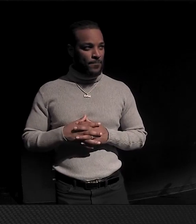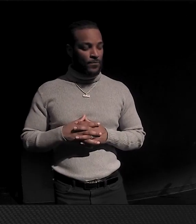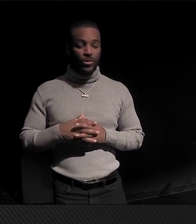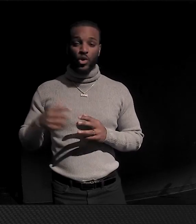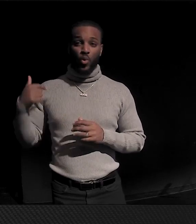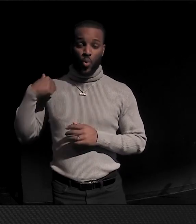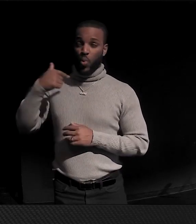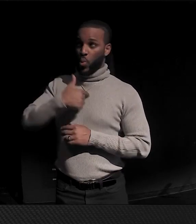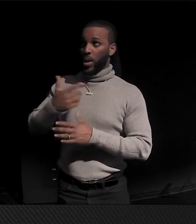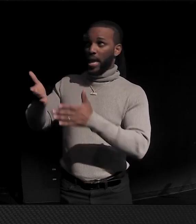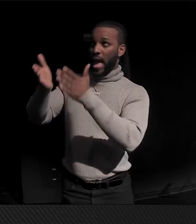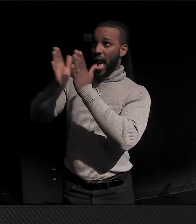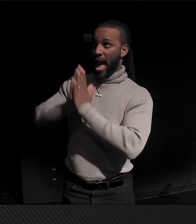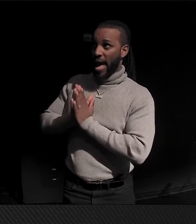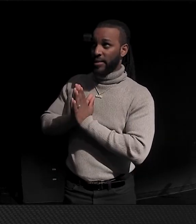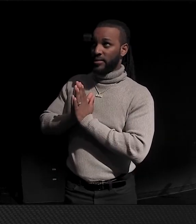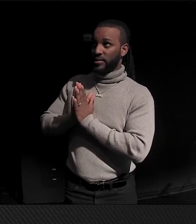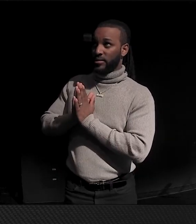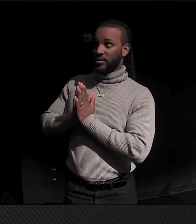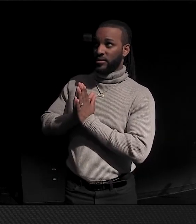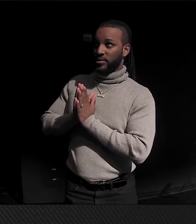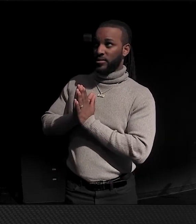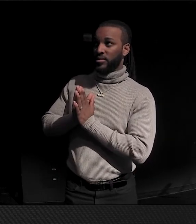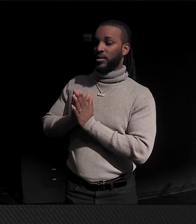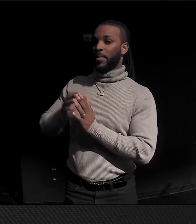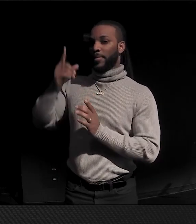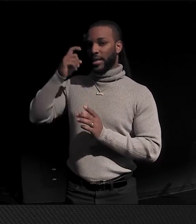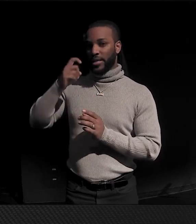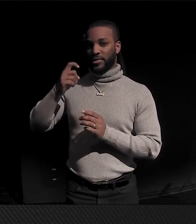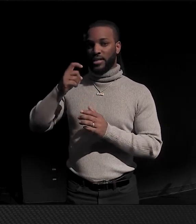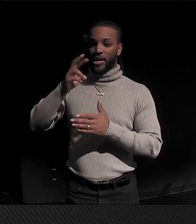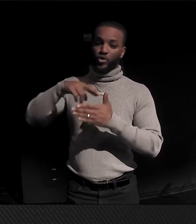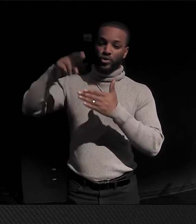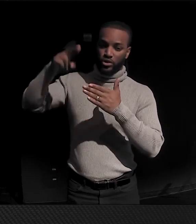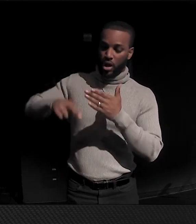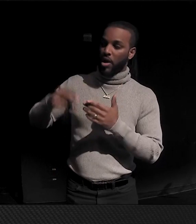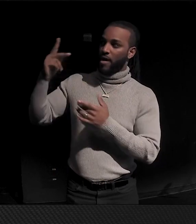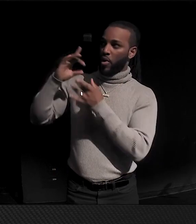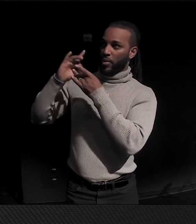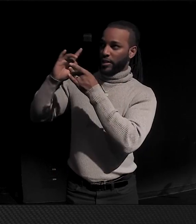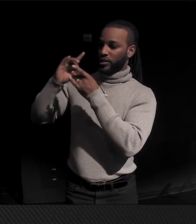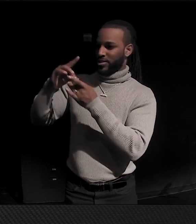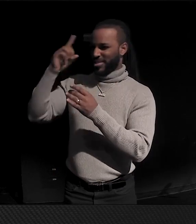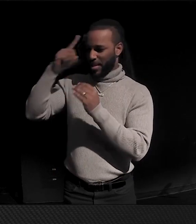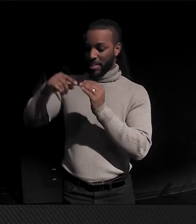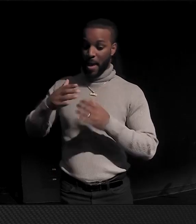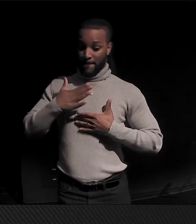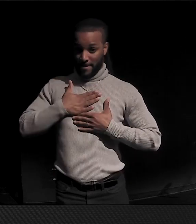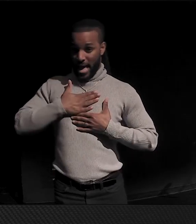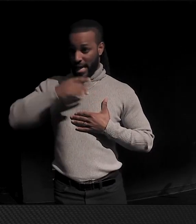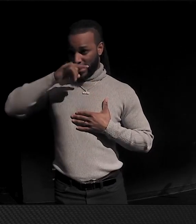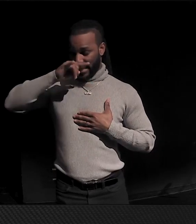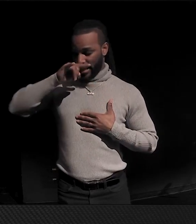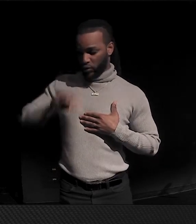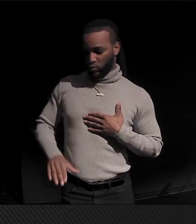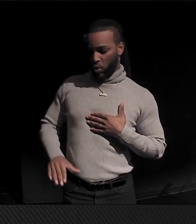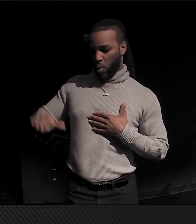We ask out of relationship. We ask as a result of relationship. Think about that. My kids, when they were